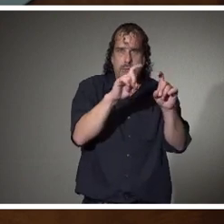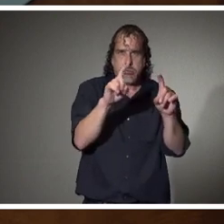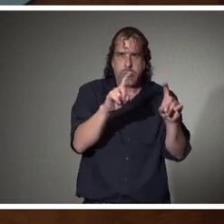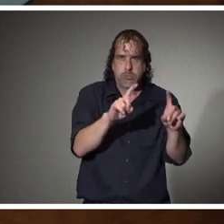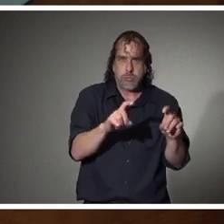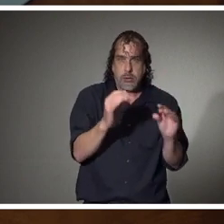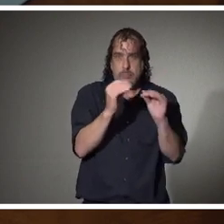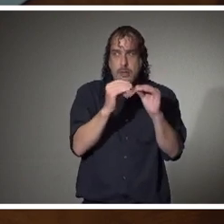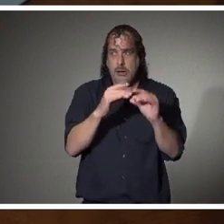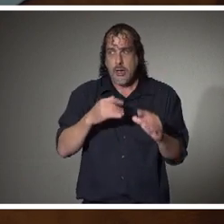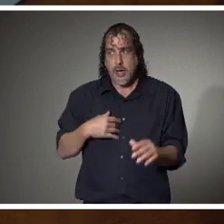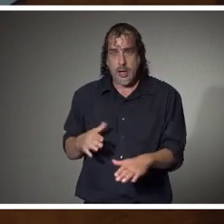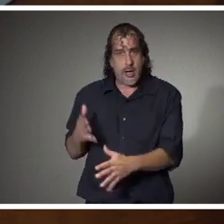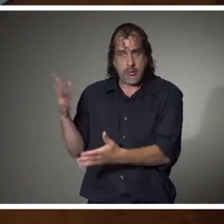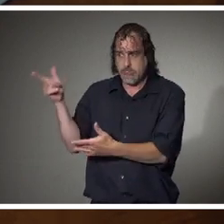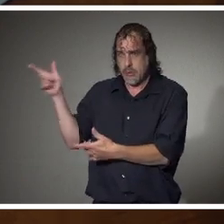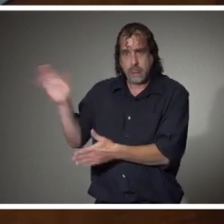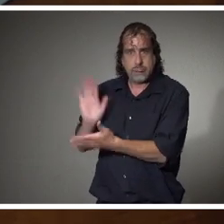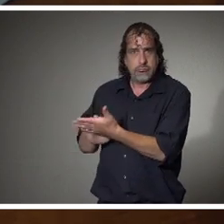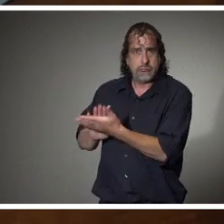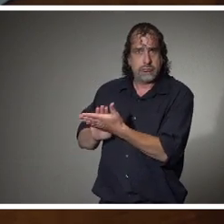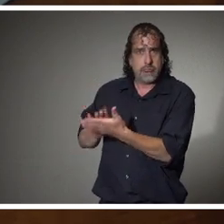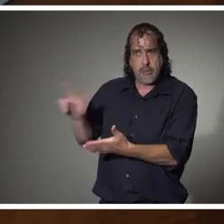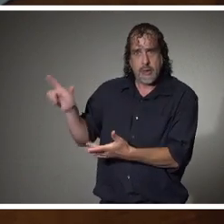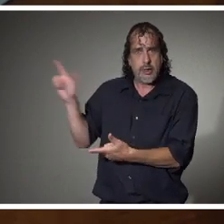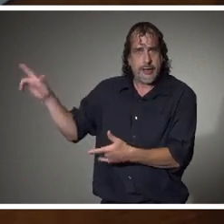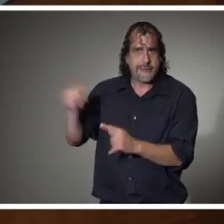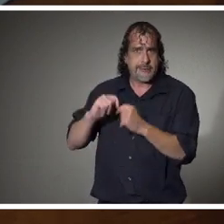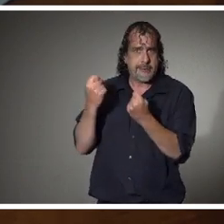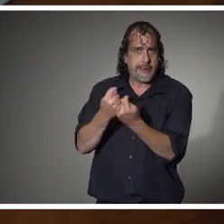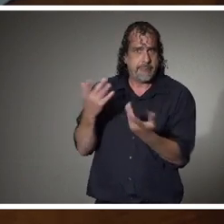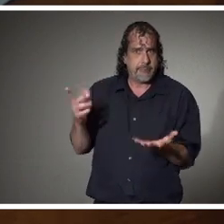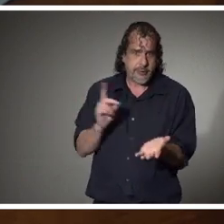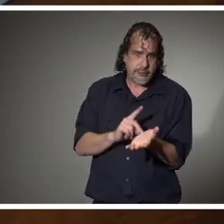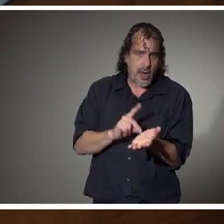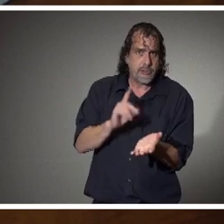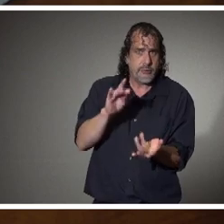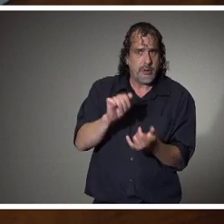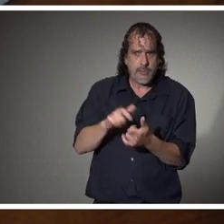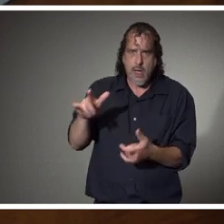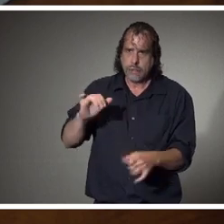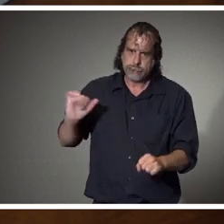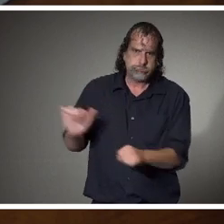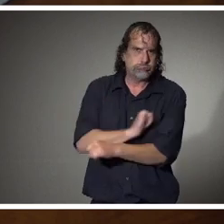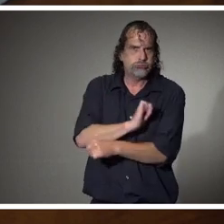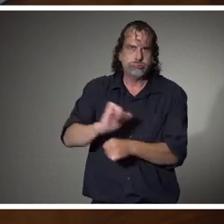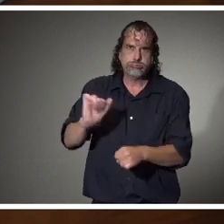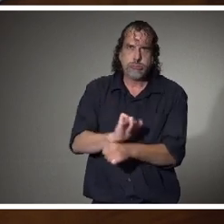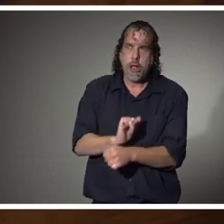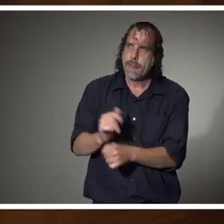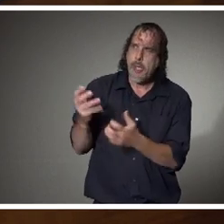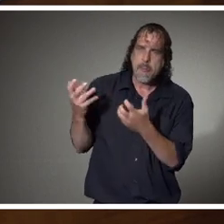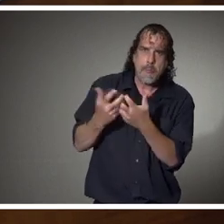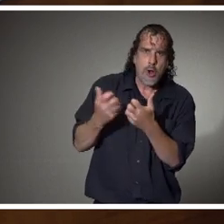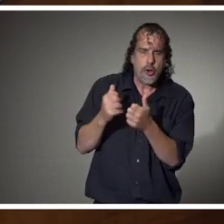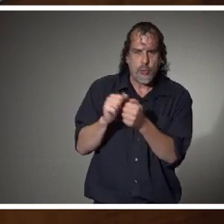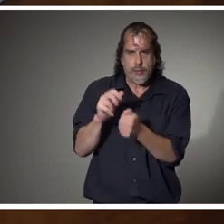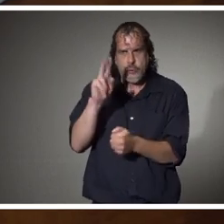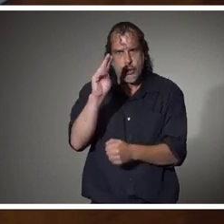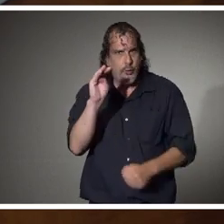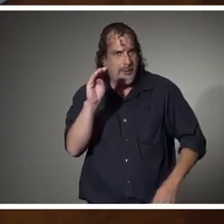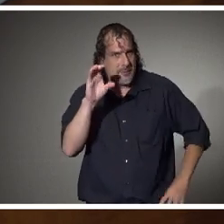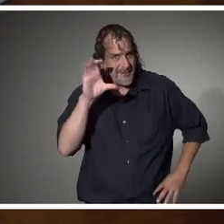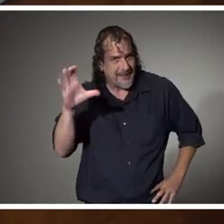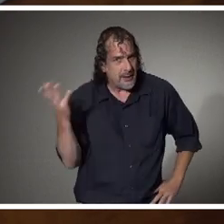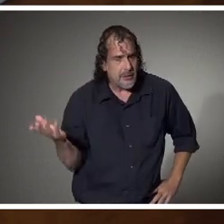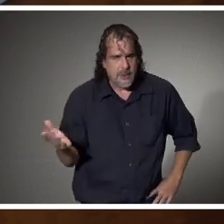and I give all of the credit to Dr. Dobbs and his team. They have done yeoman's work. They partnered with the University of Mississippi Medical